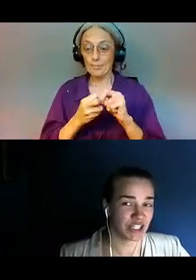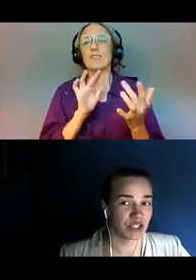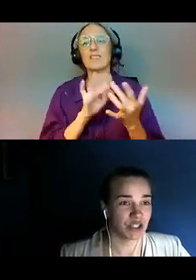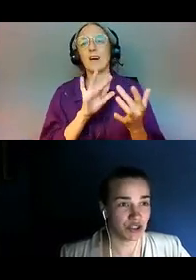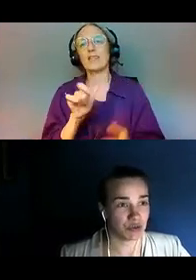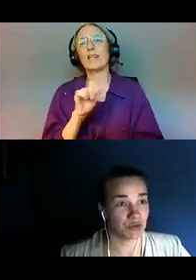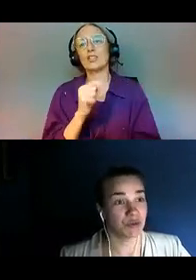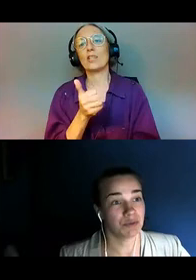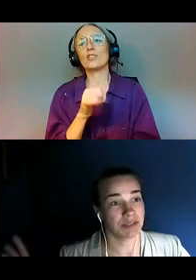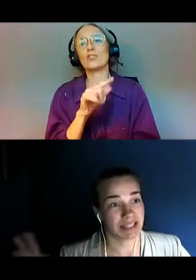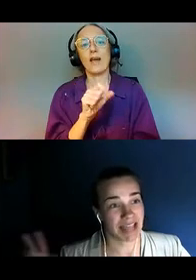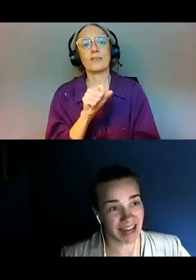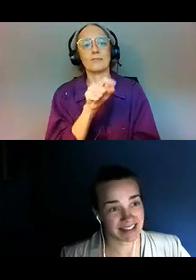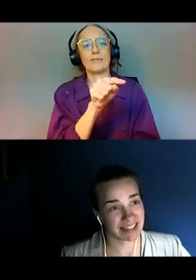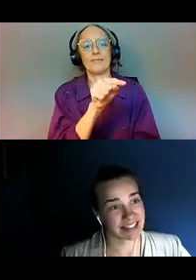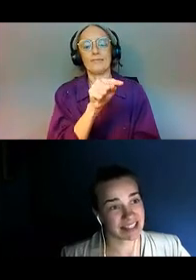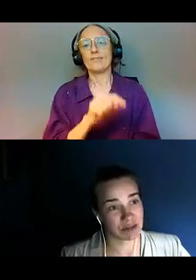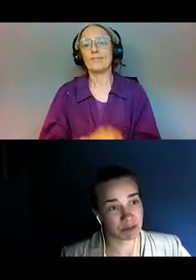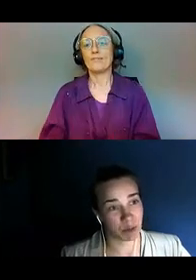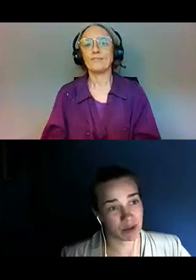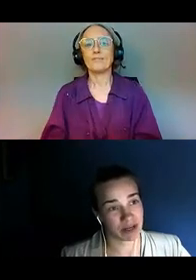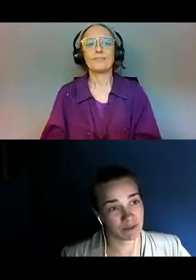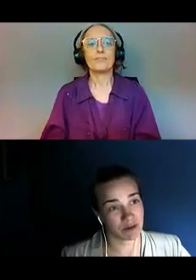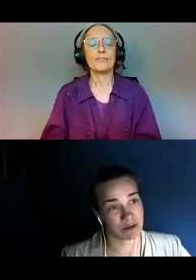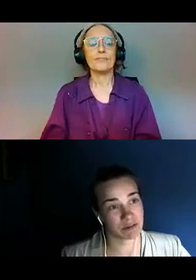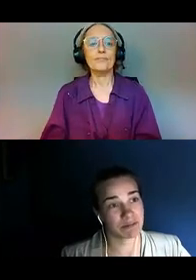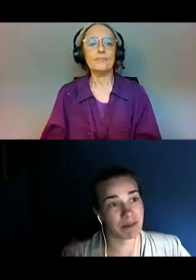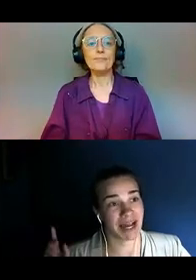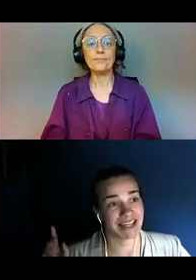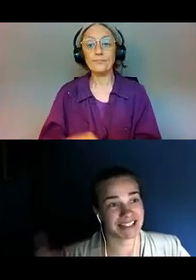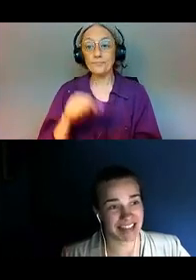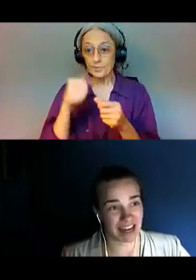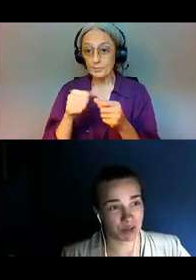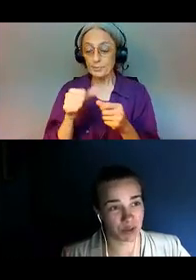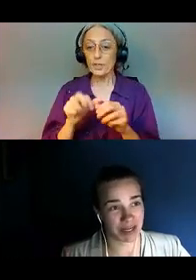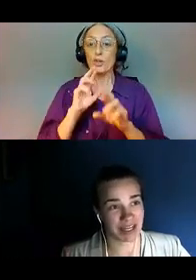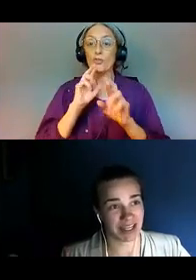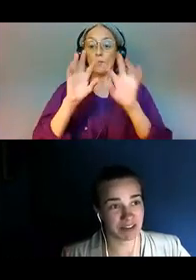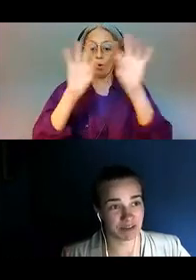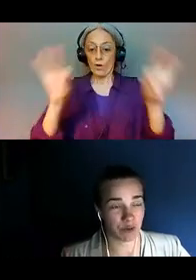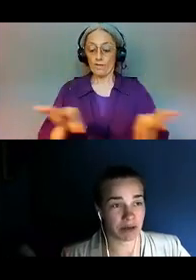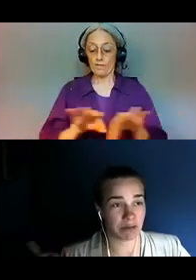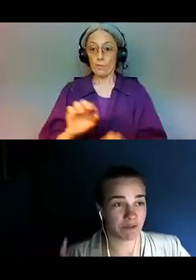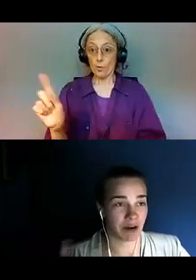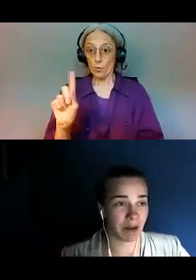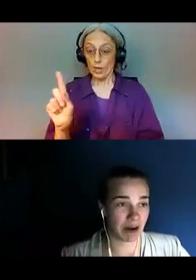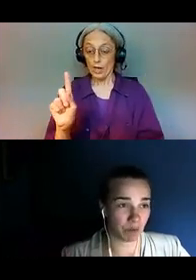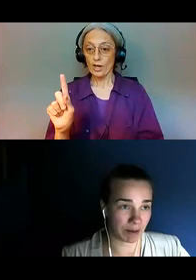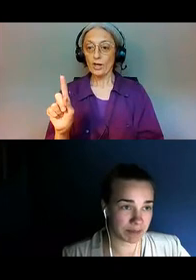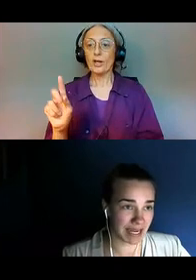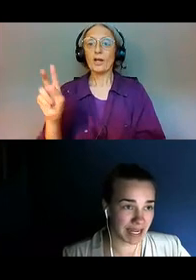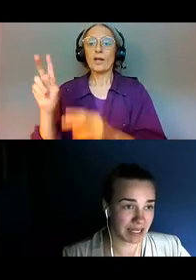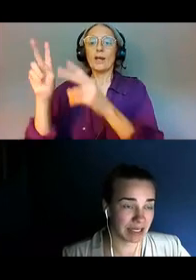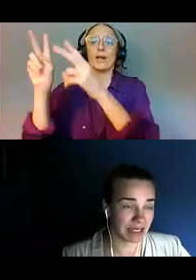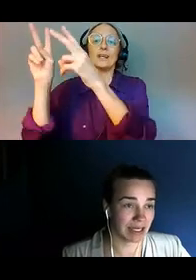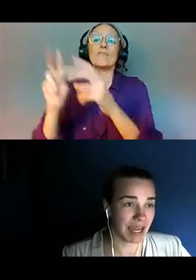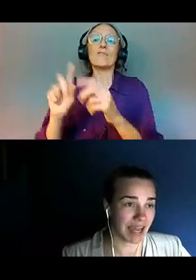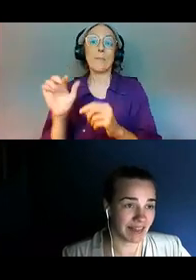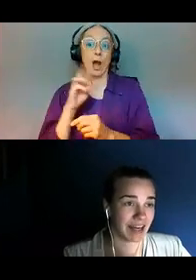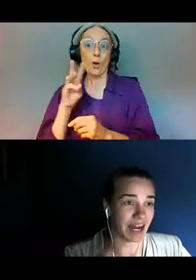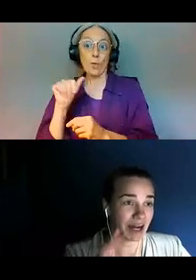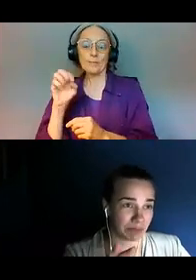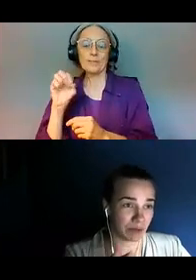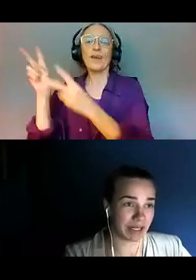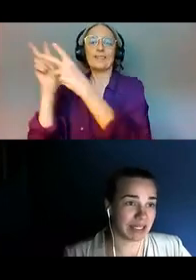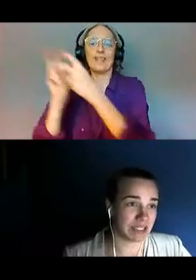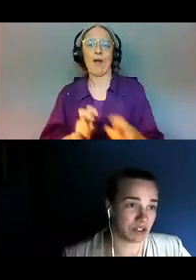reminder, you access the reporting form by downloading the form from our website